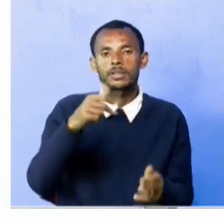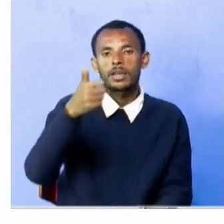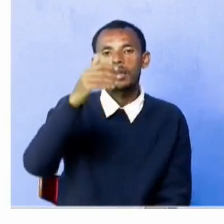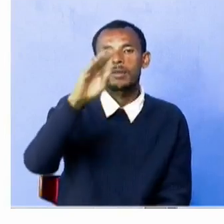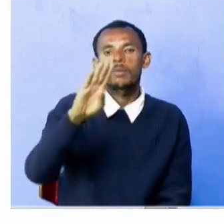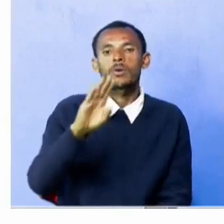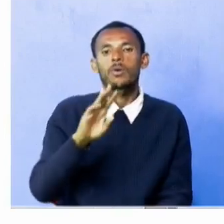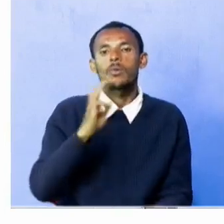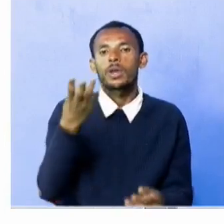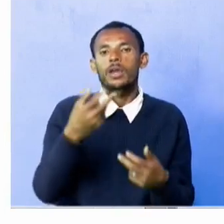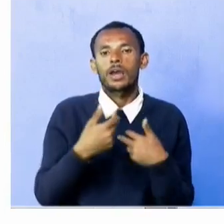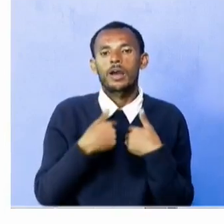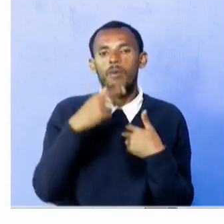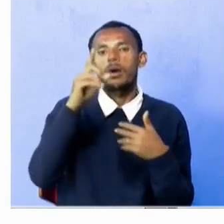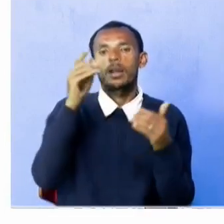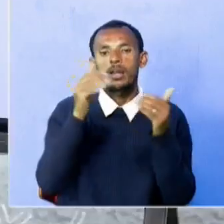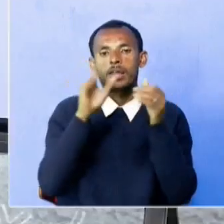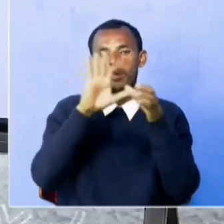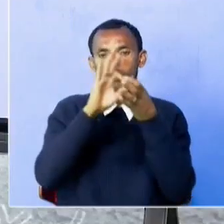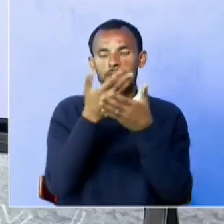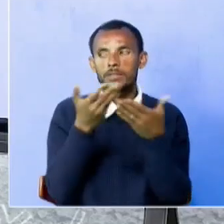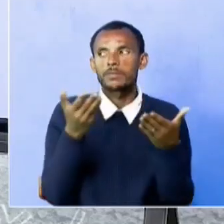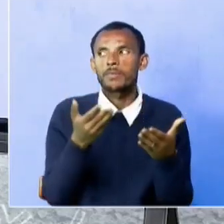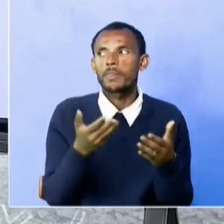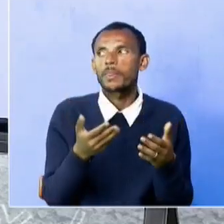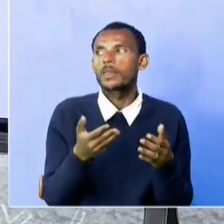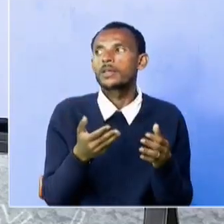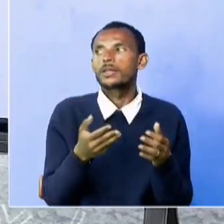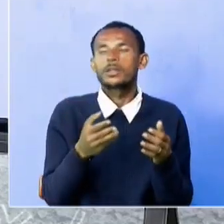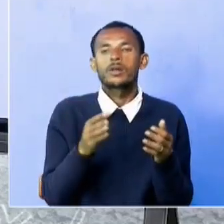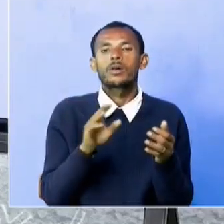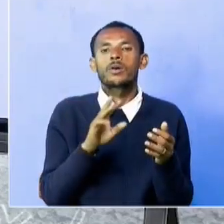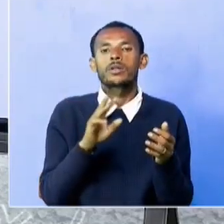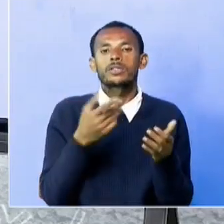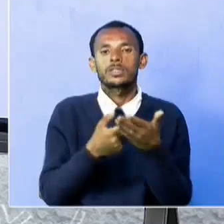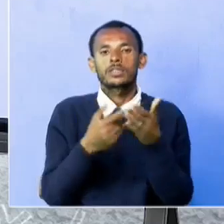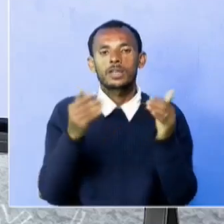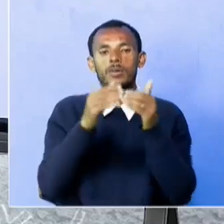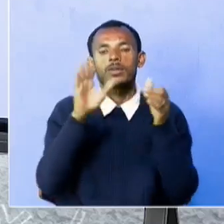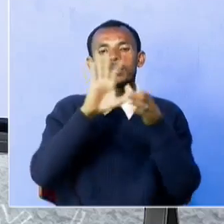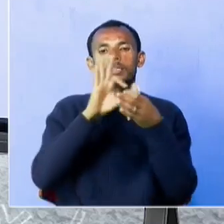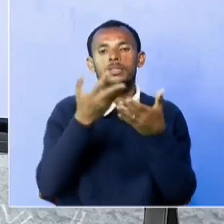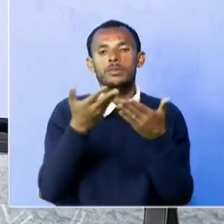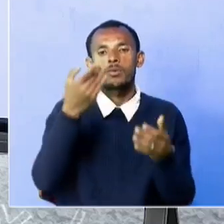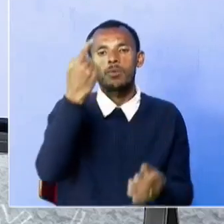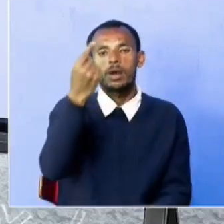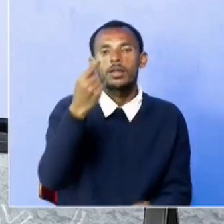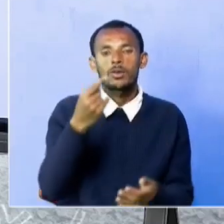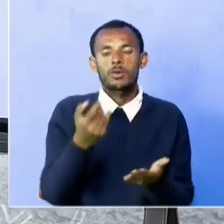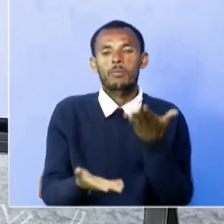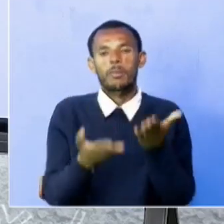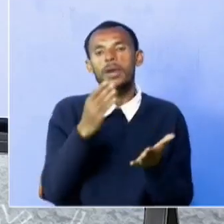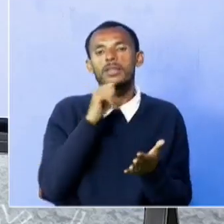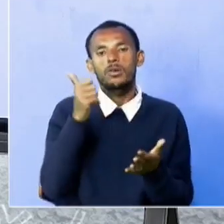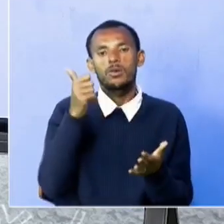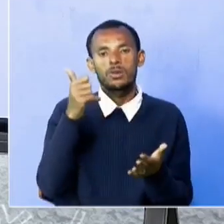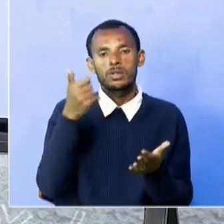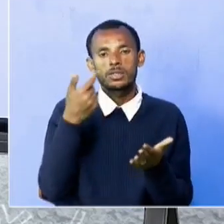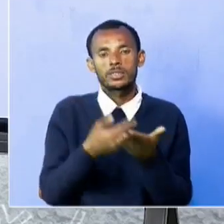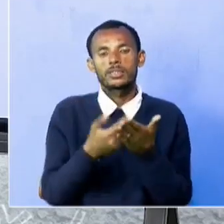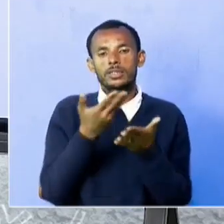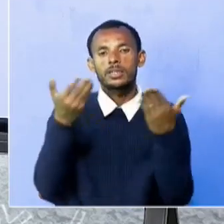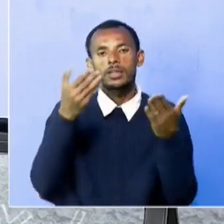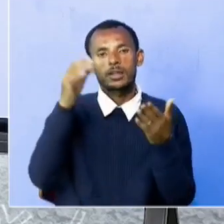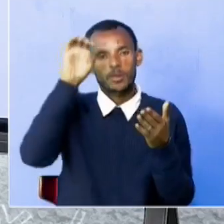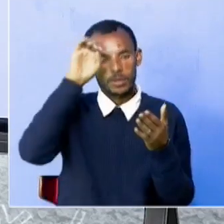have one equation. Okay, this is equation 1. You might know this thing in Uklid's theorem, but